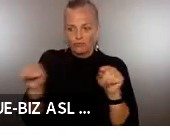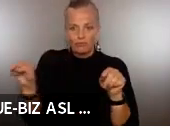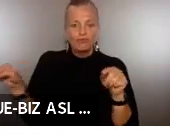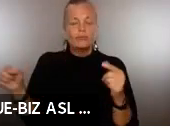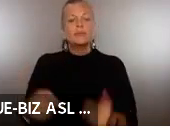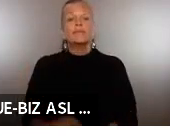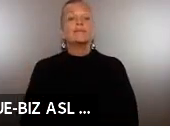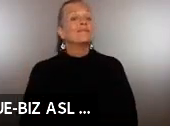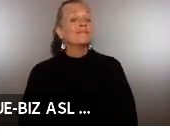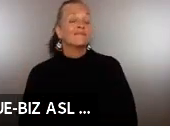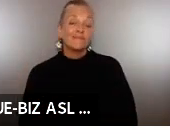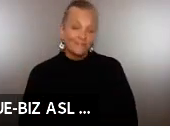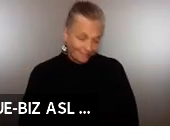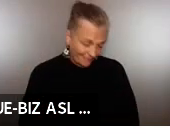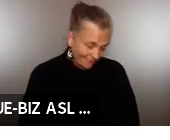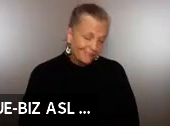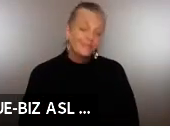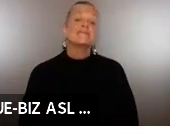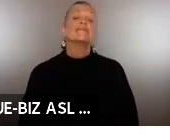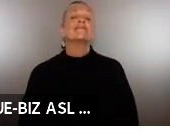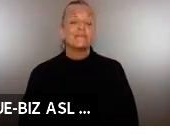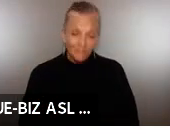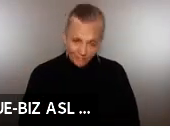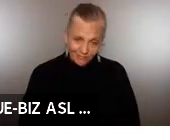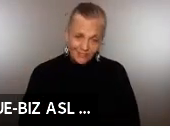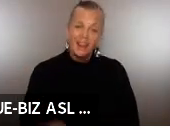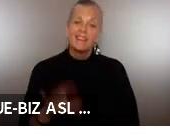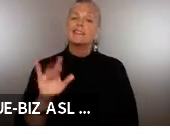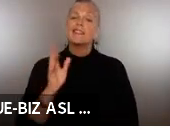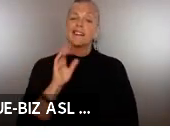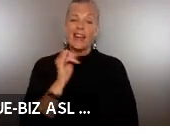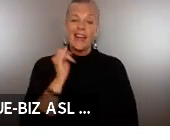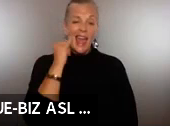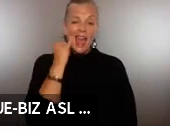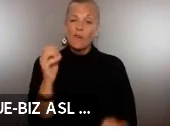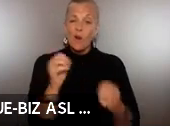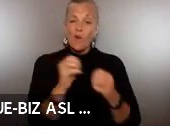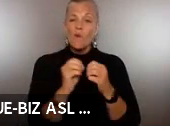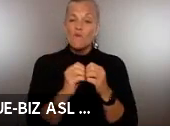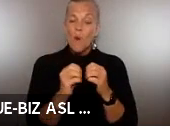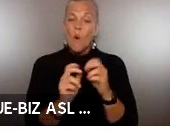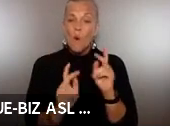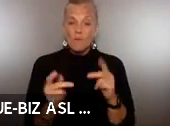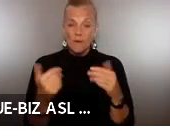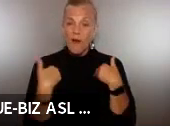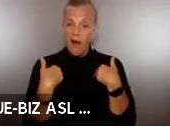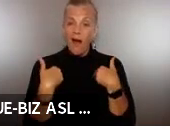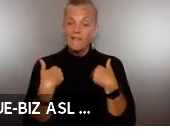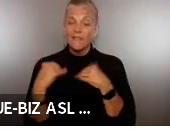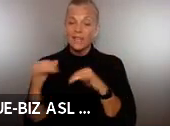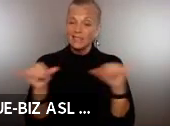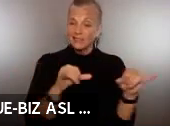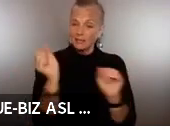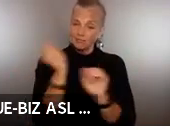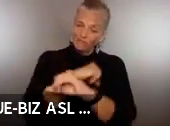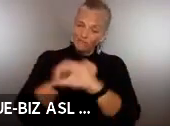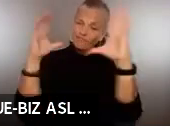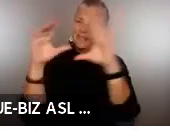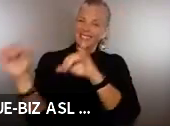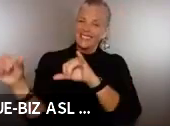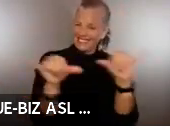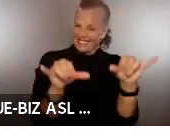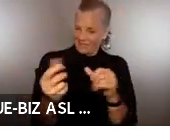that would make a big difference if a lot of more people had that mindset, you know, it's mm-hmm. a